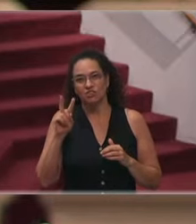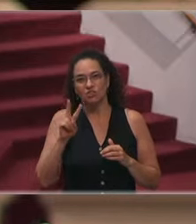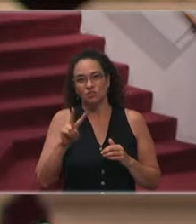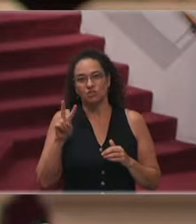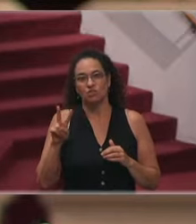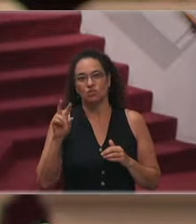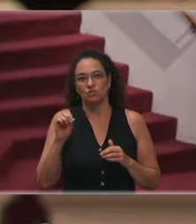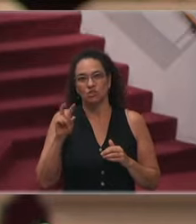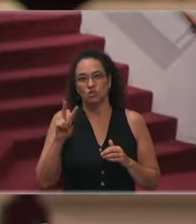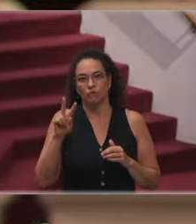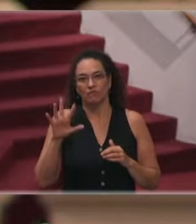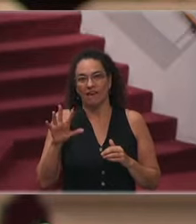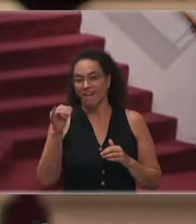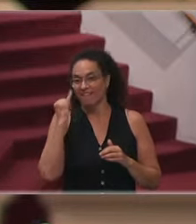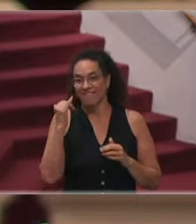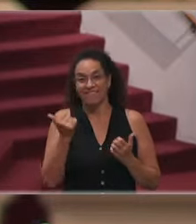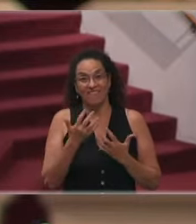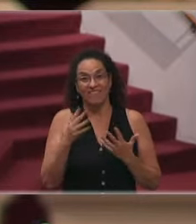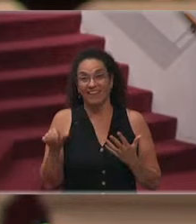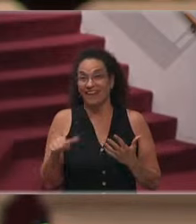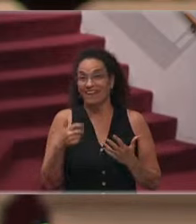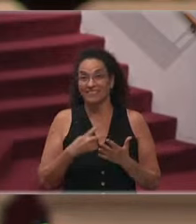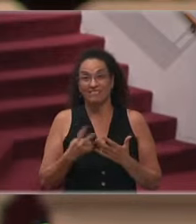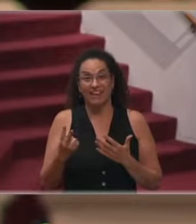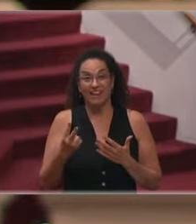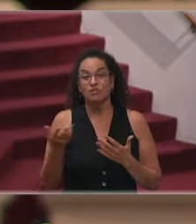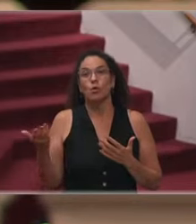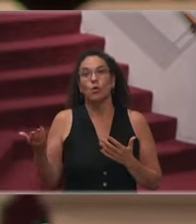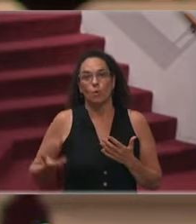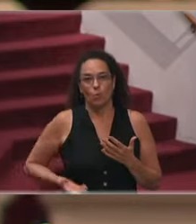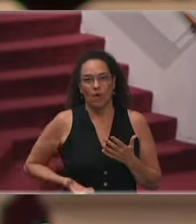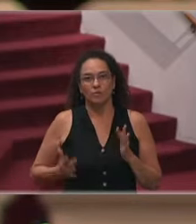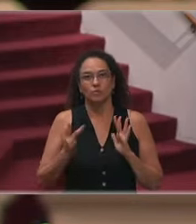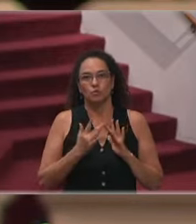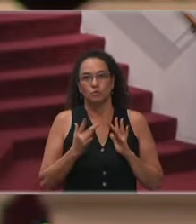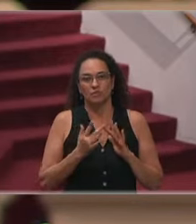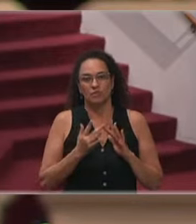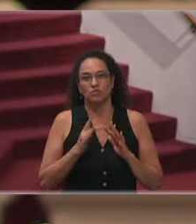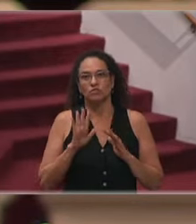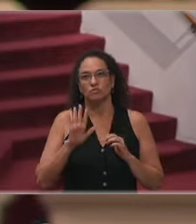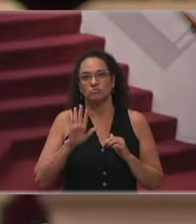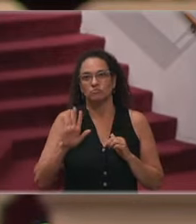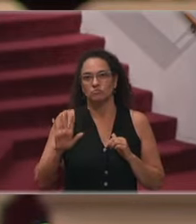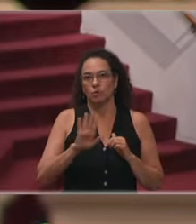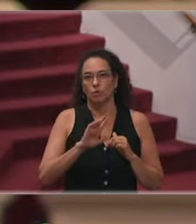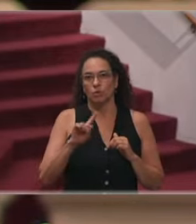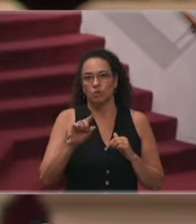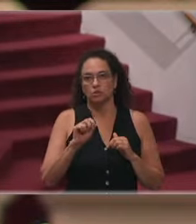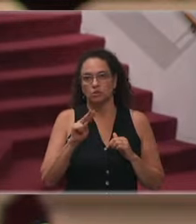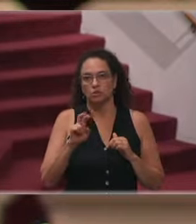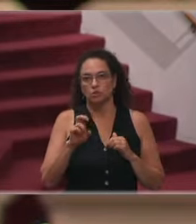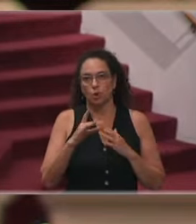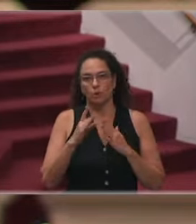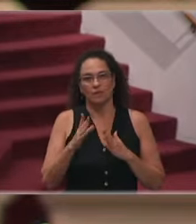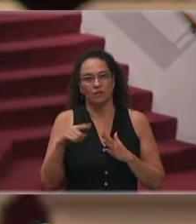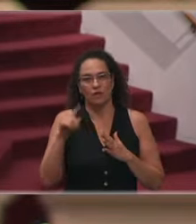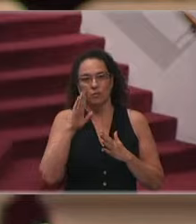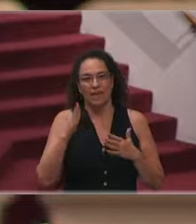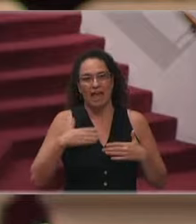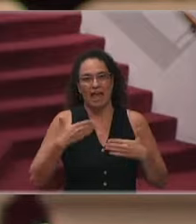22025. And if all else fails, you're welcome to reach out to your zone leaders. They'd be more than happy to assist